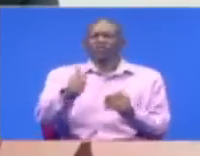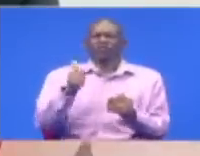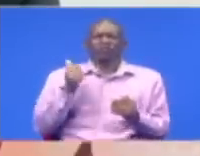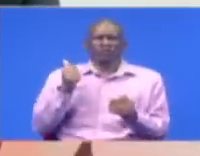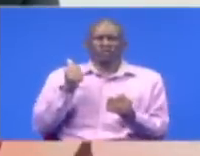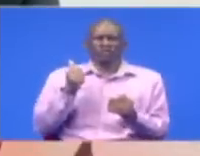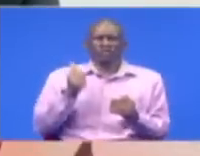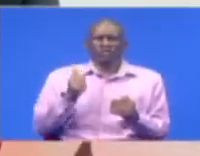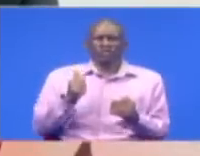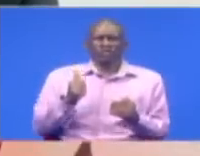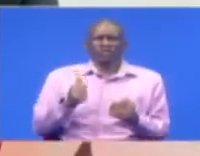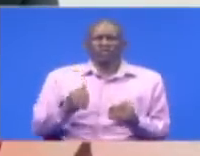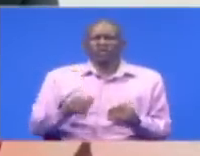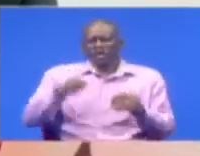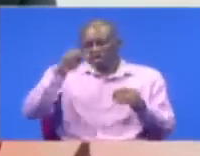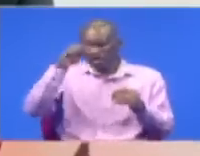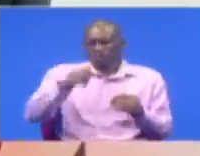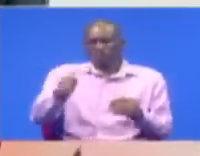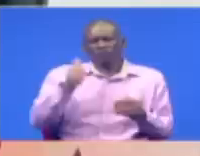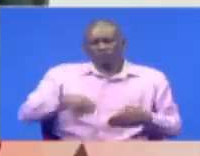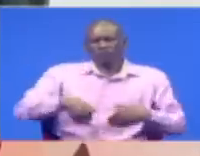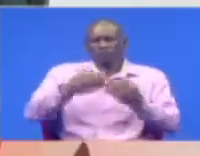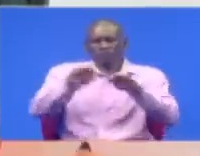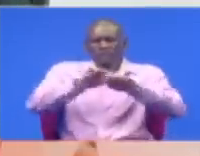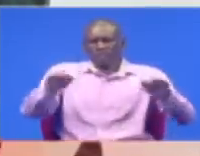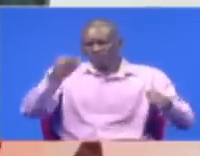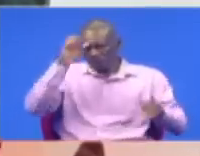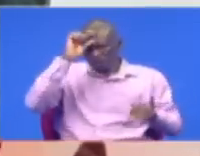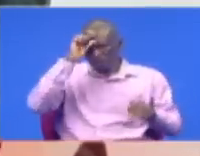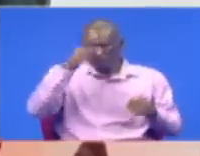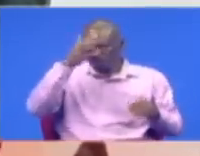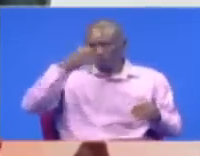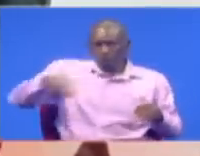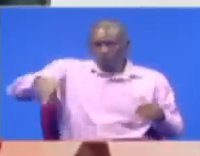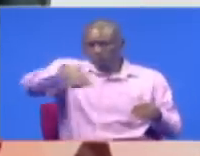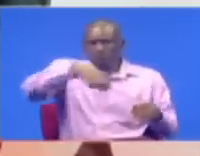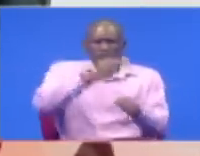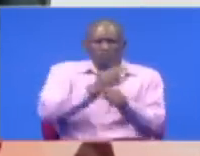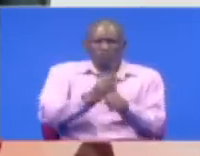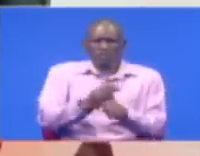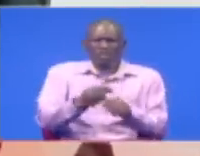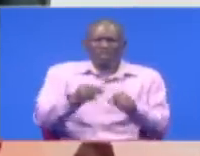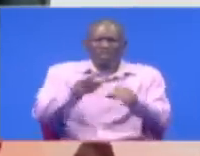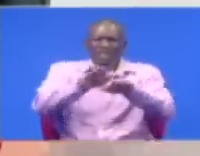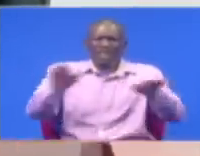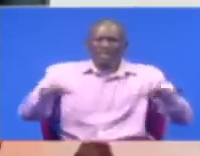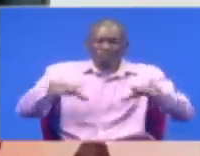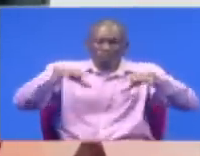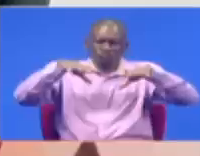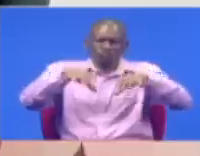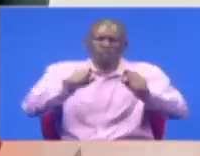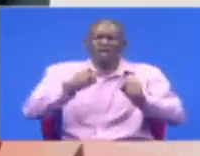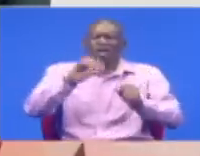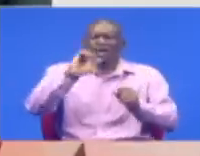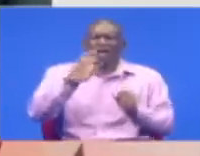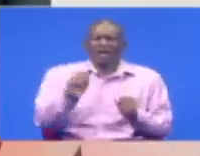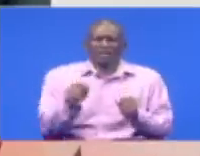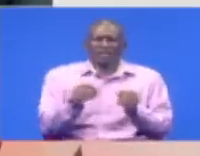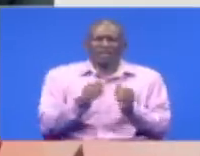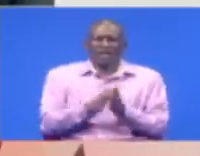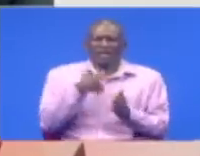to government acquiring that land because we were using the Land Acquisition Act. And it's